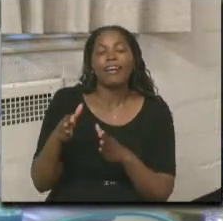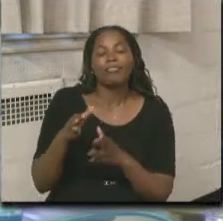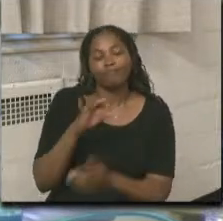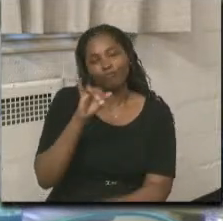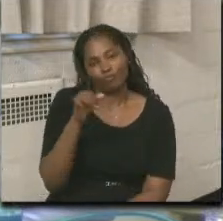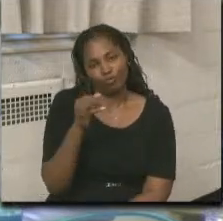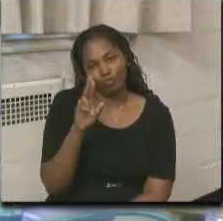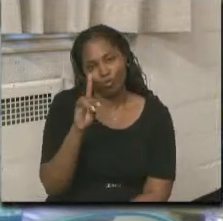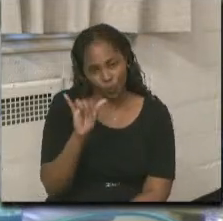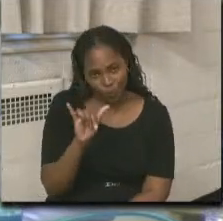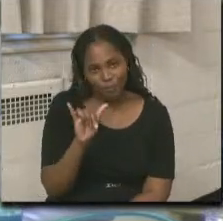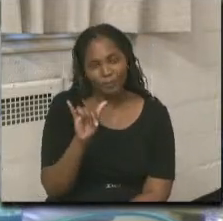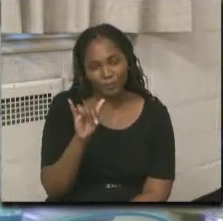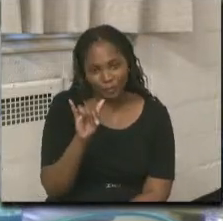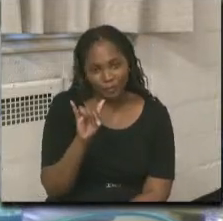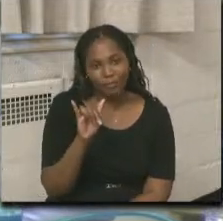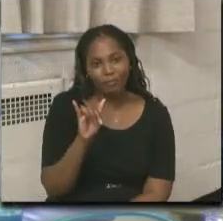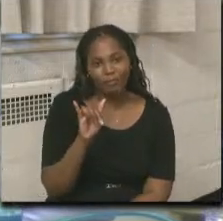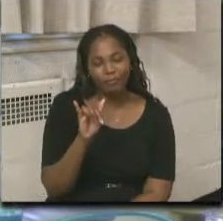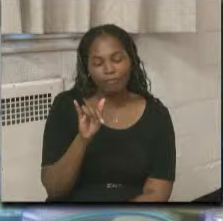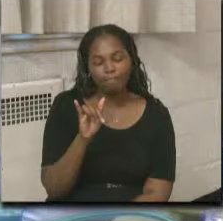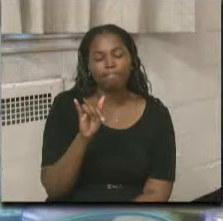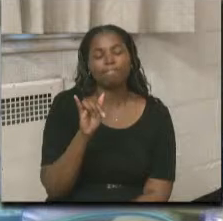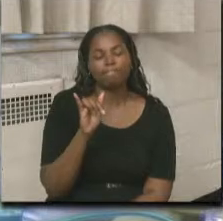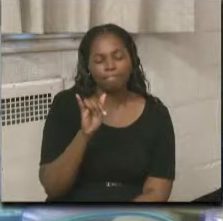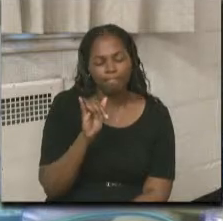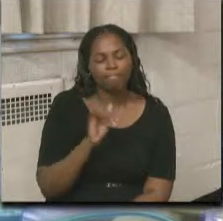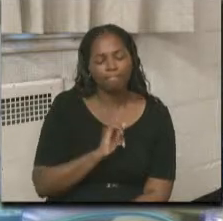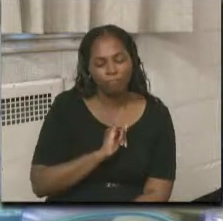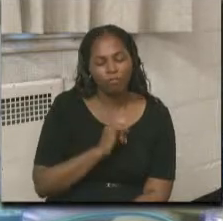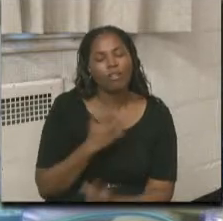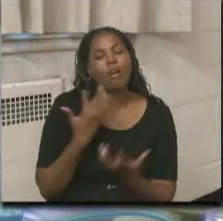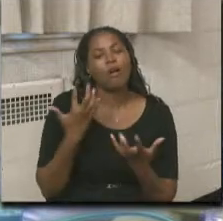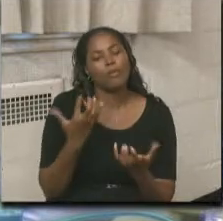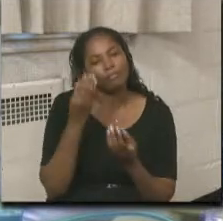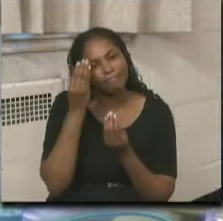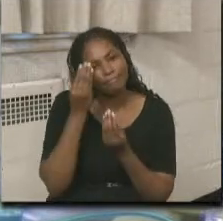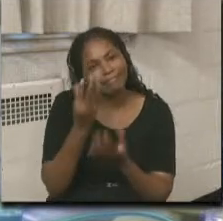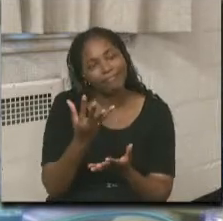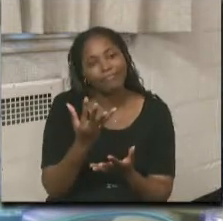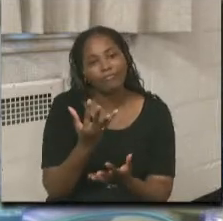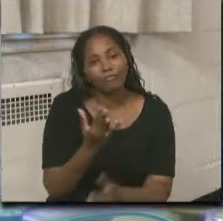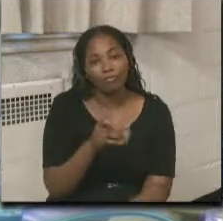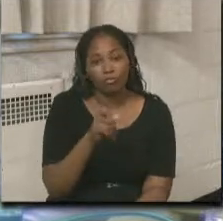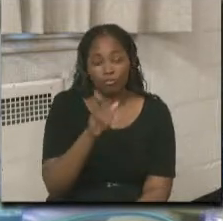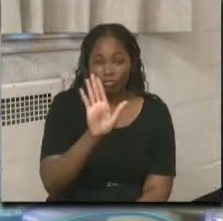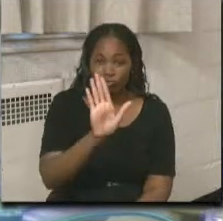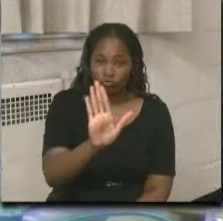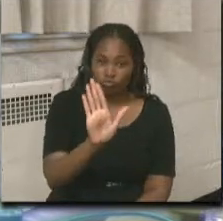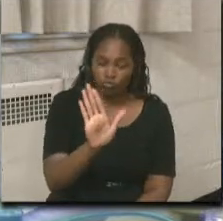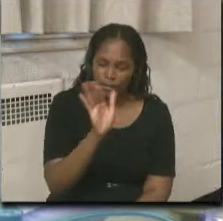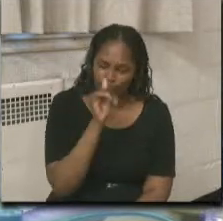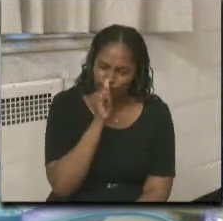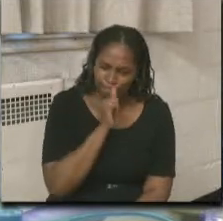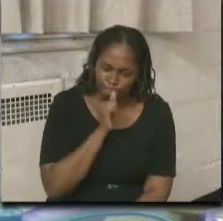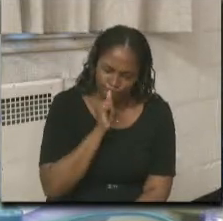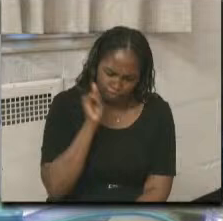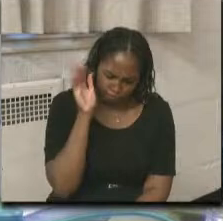Judy, I just want to say your resiliency is just